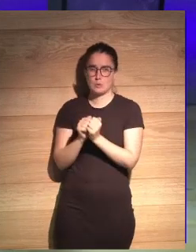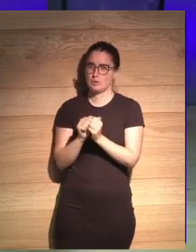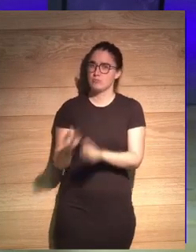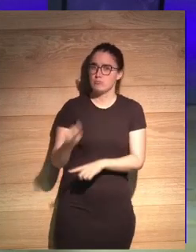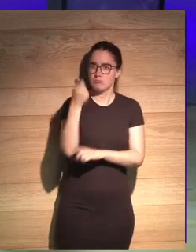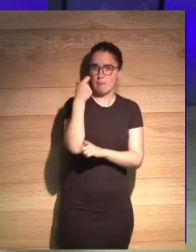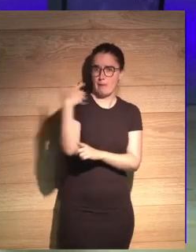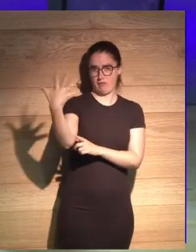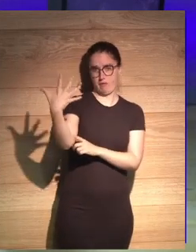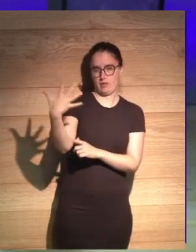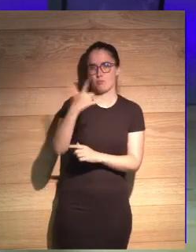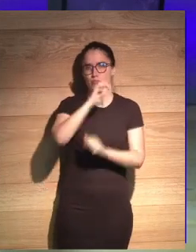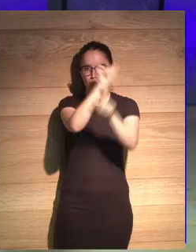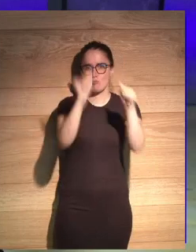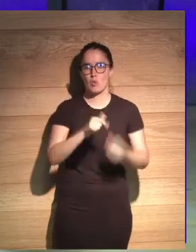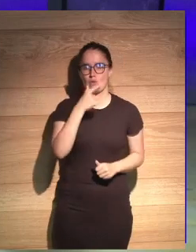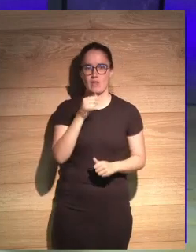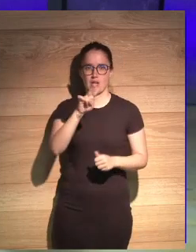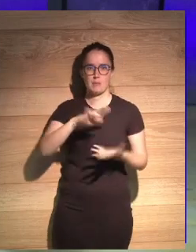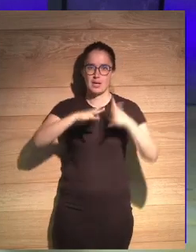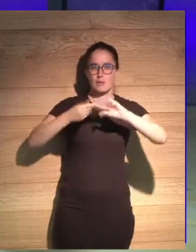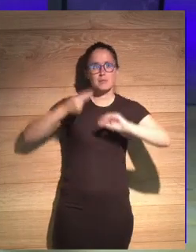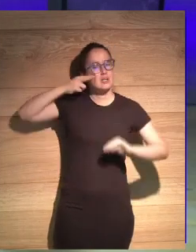market, that are